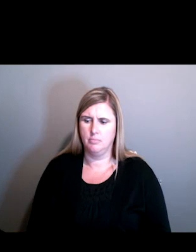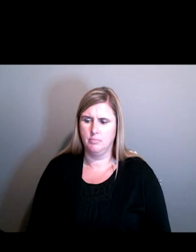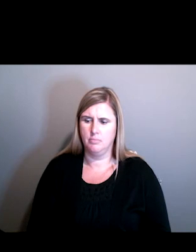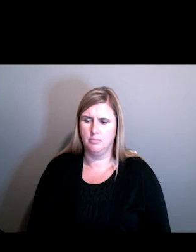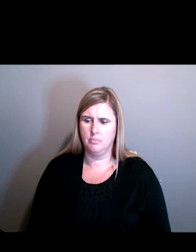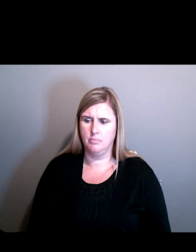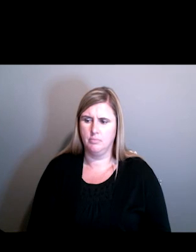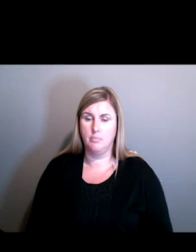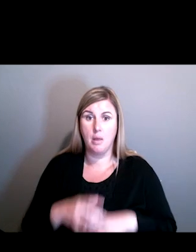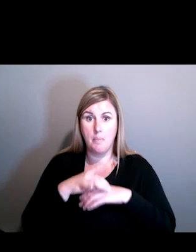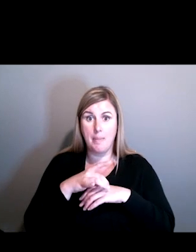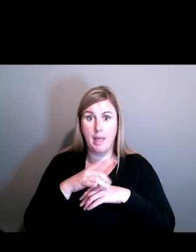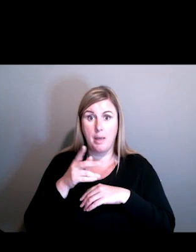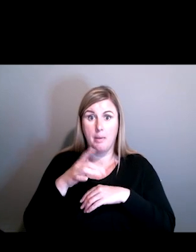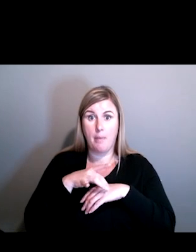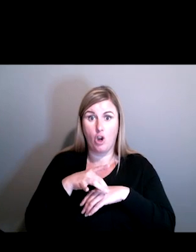Planet Earth. Planet Earth.